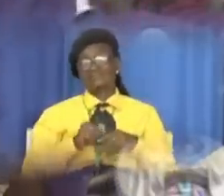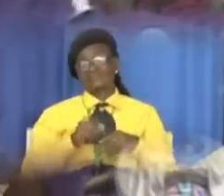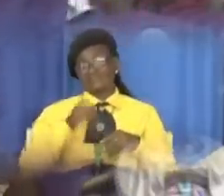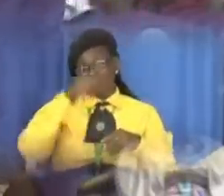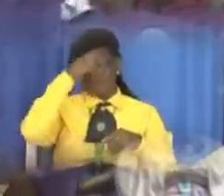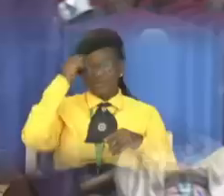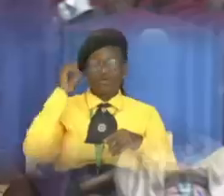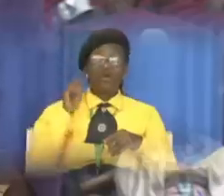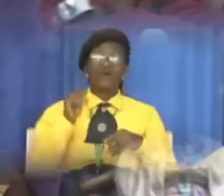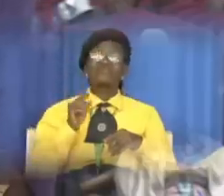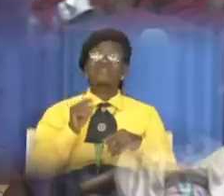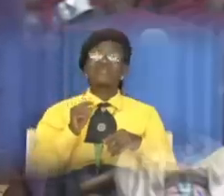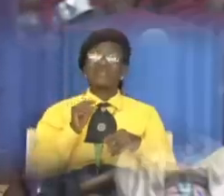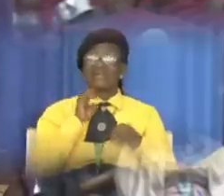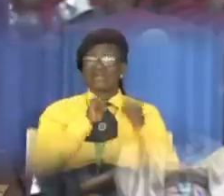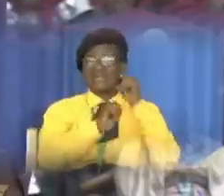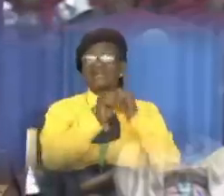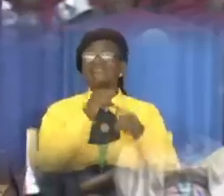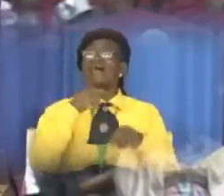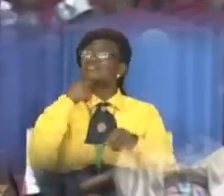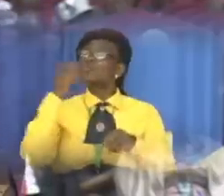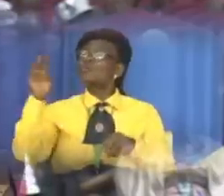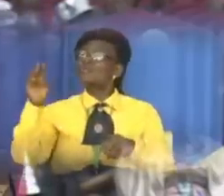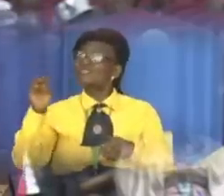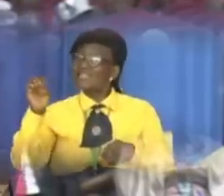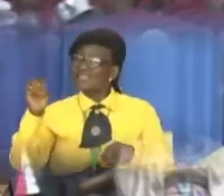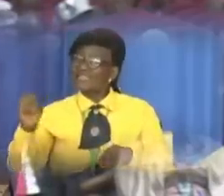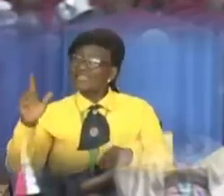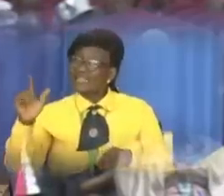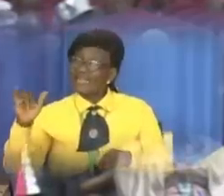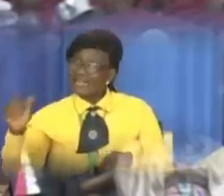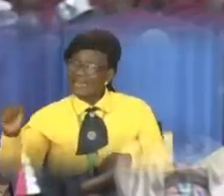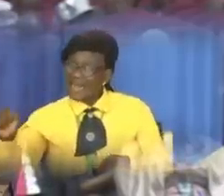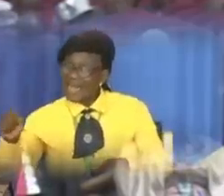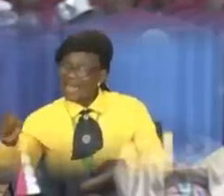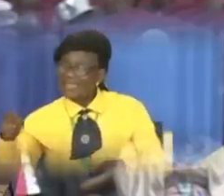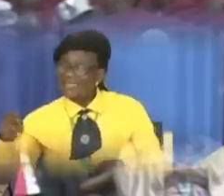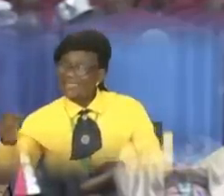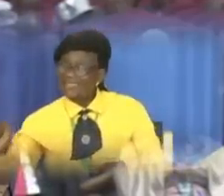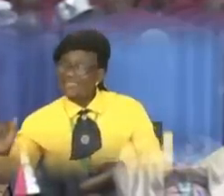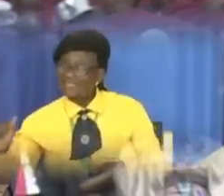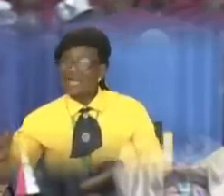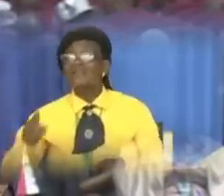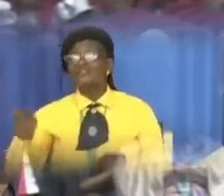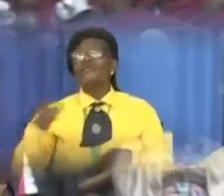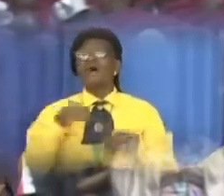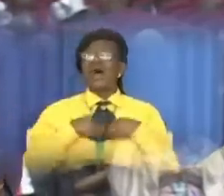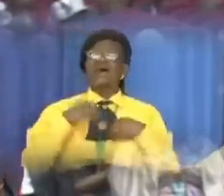Because Elijah said to Elisha, you have asked a hard thing.